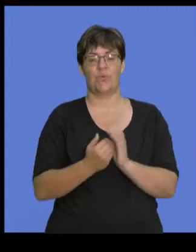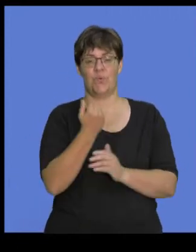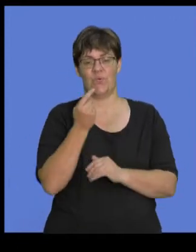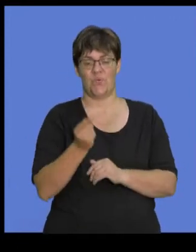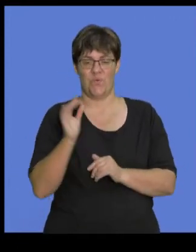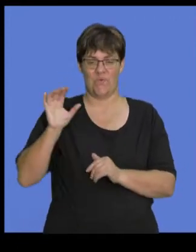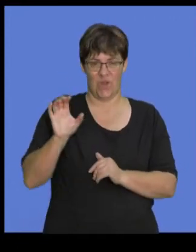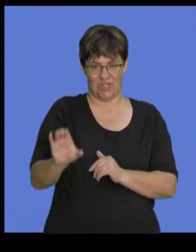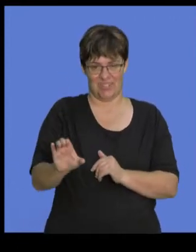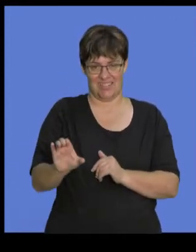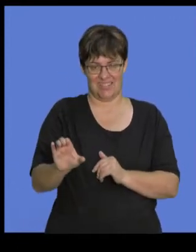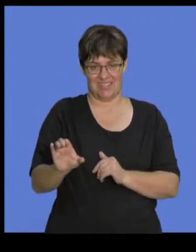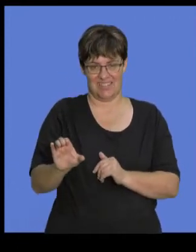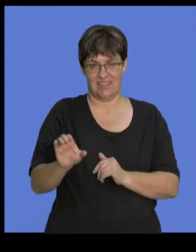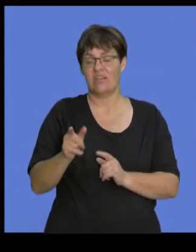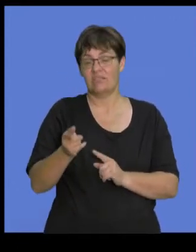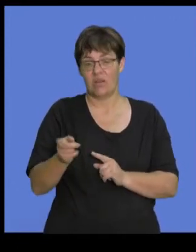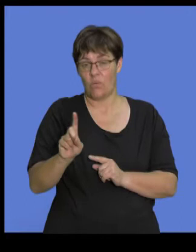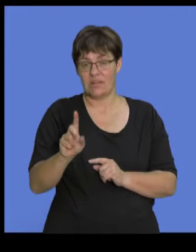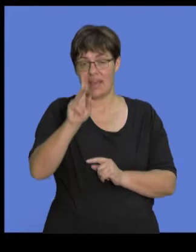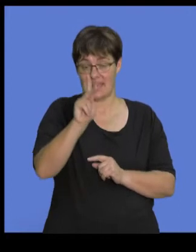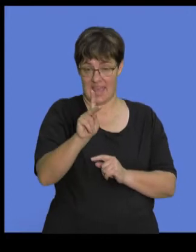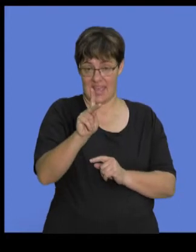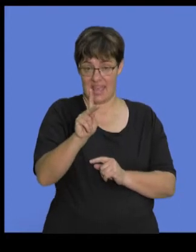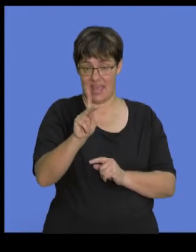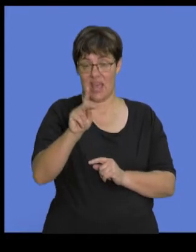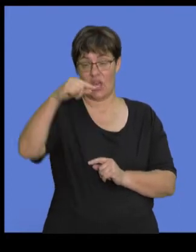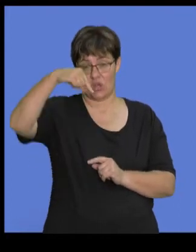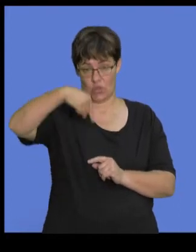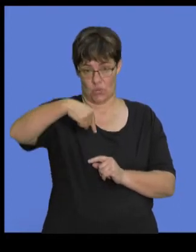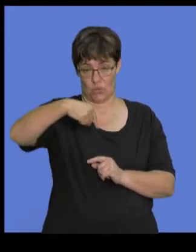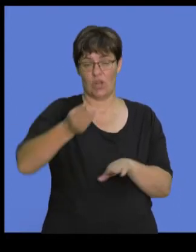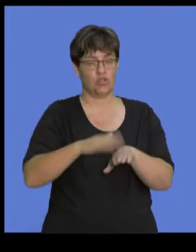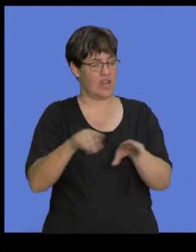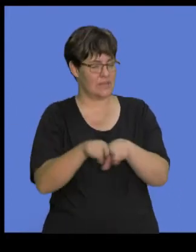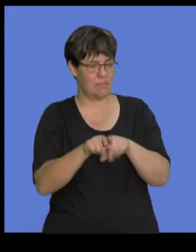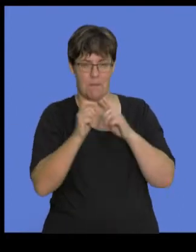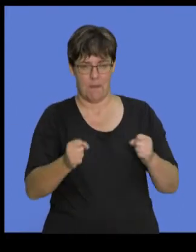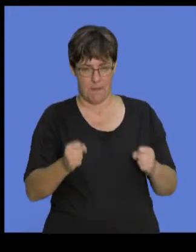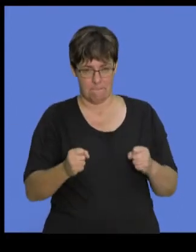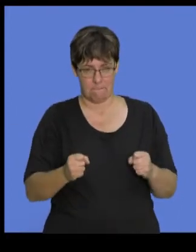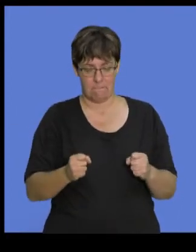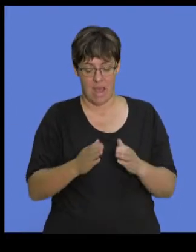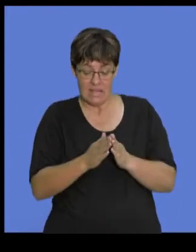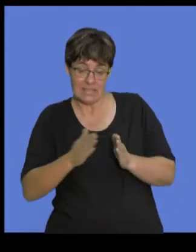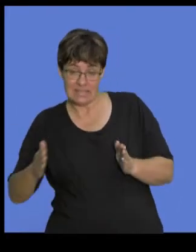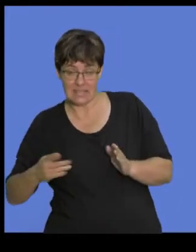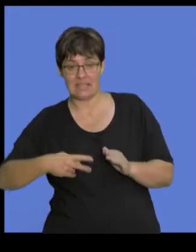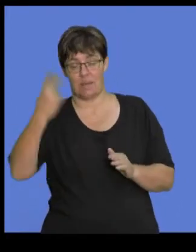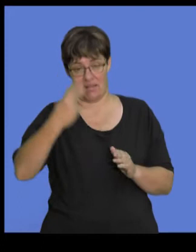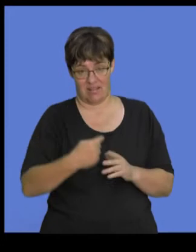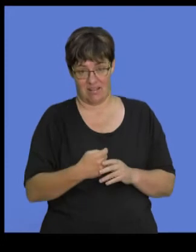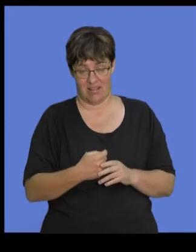the new force in terms of 5 is going to be K, Q, because the charge is still the same, we've